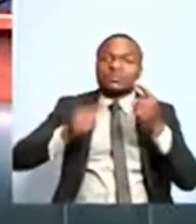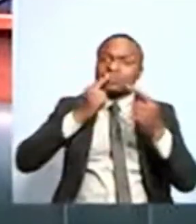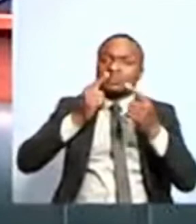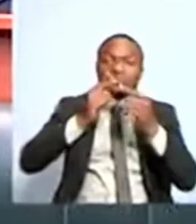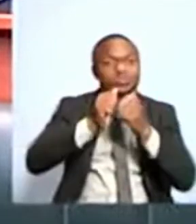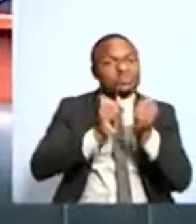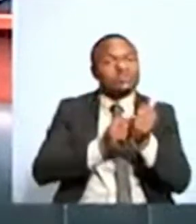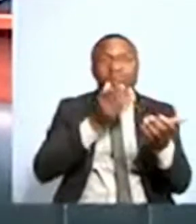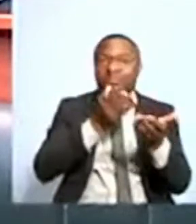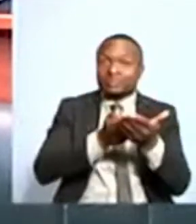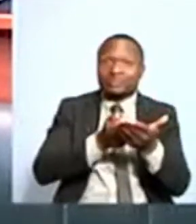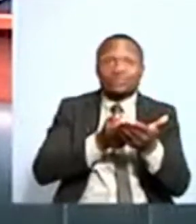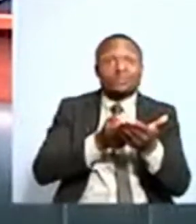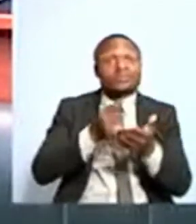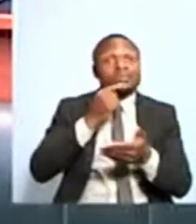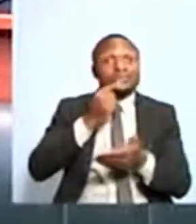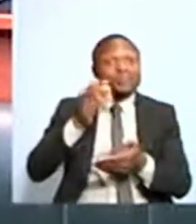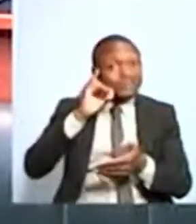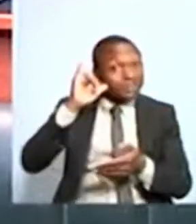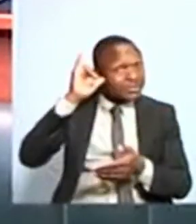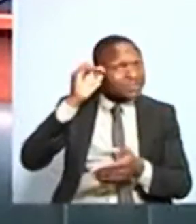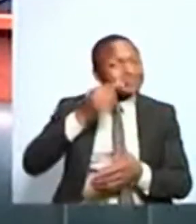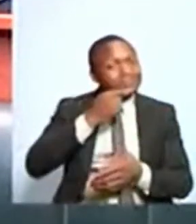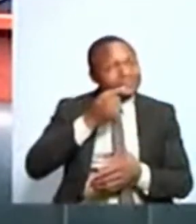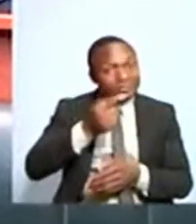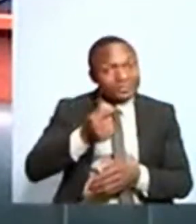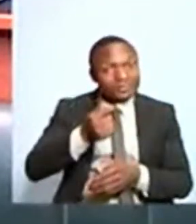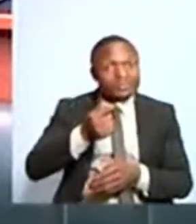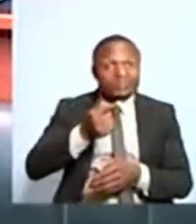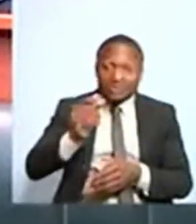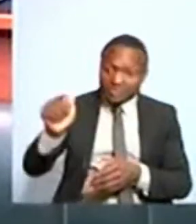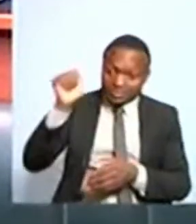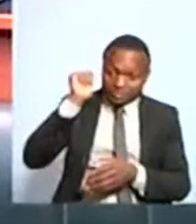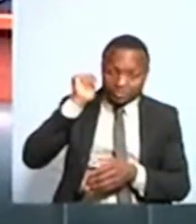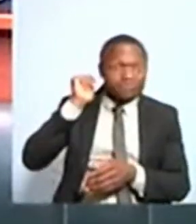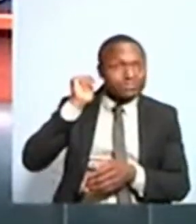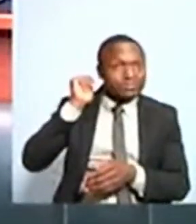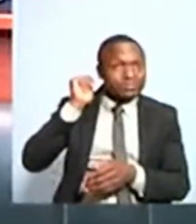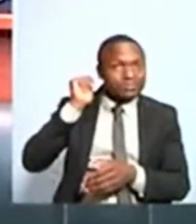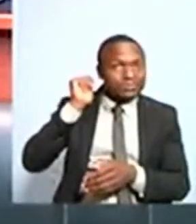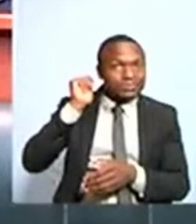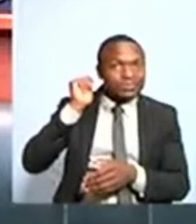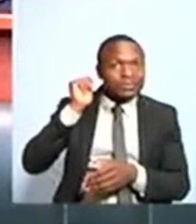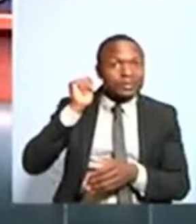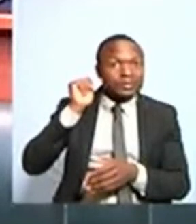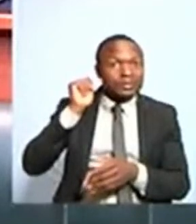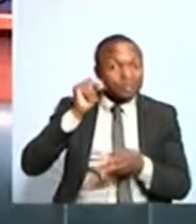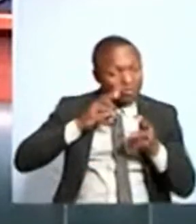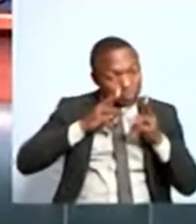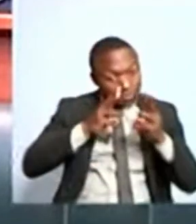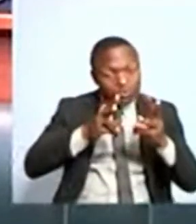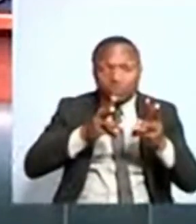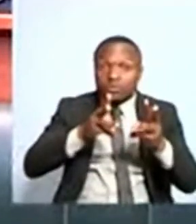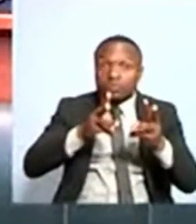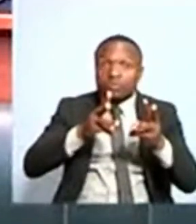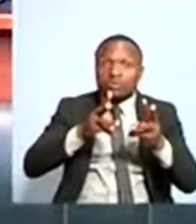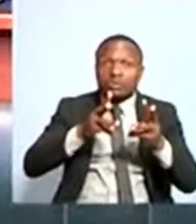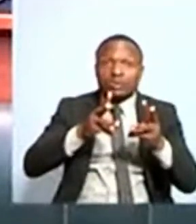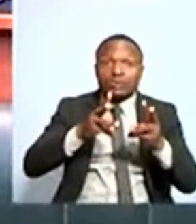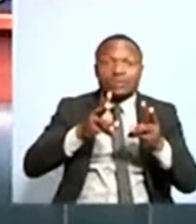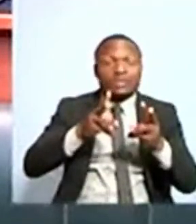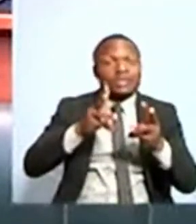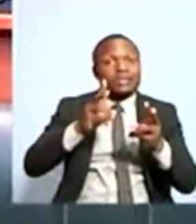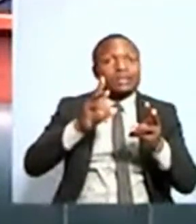point, he prefaced it yesterday and said that his objection was to the manner in which the original